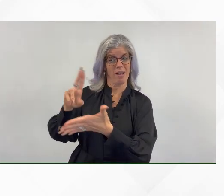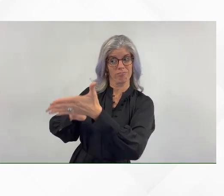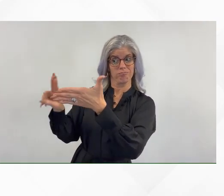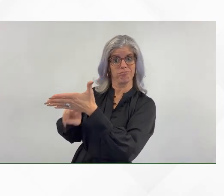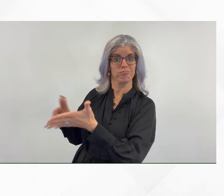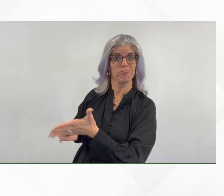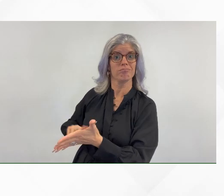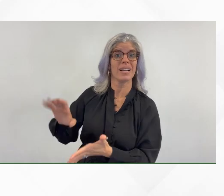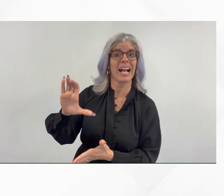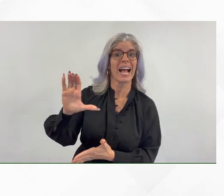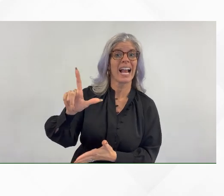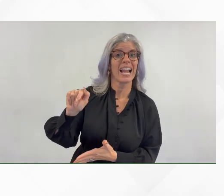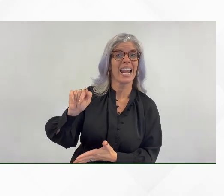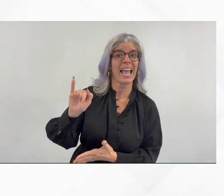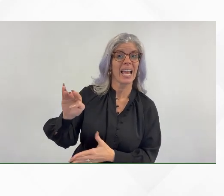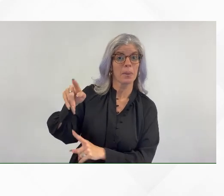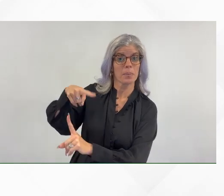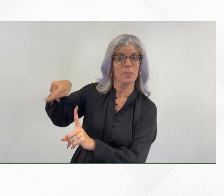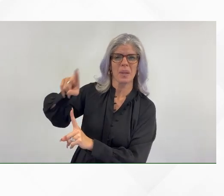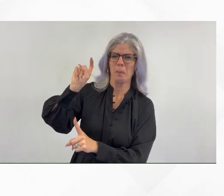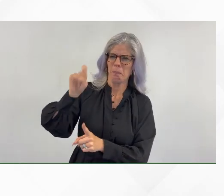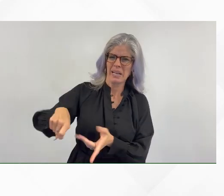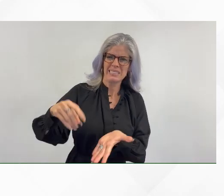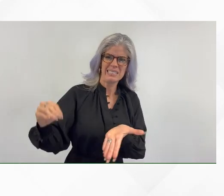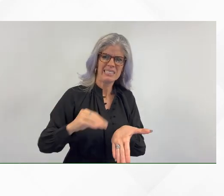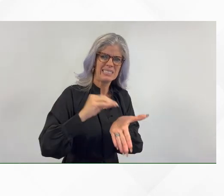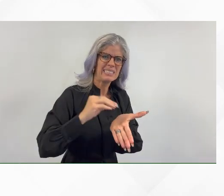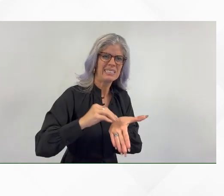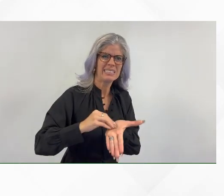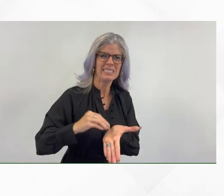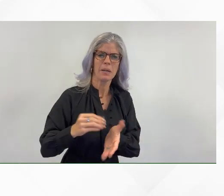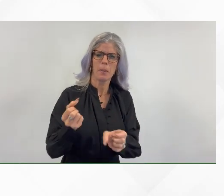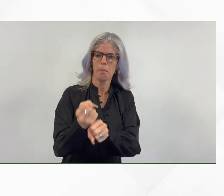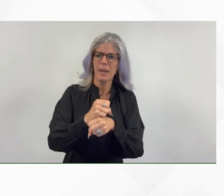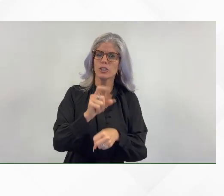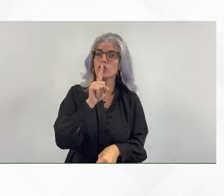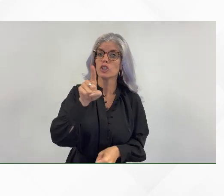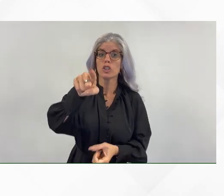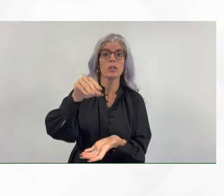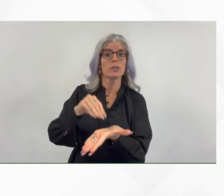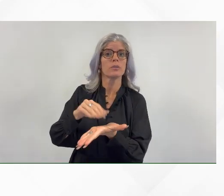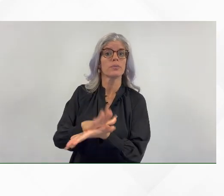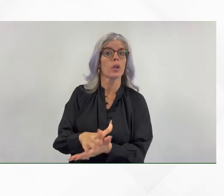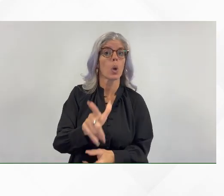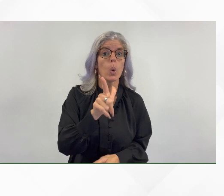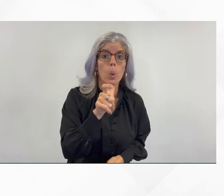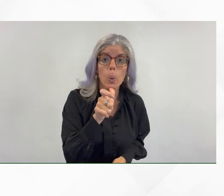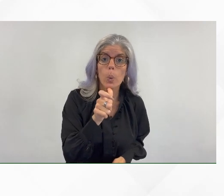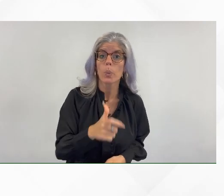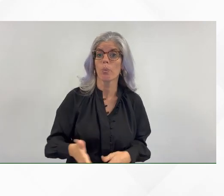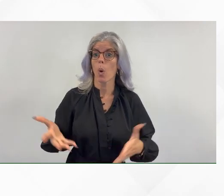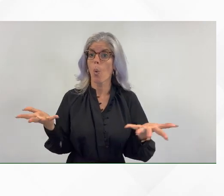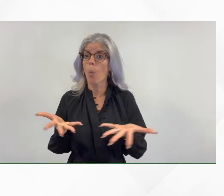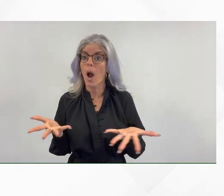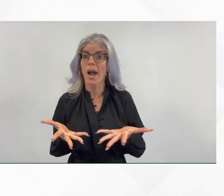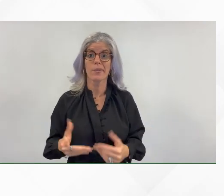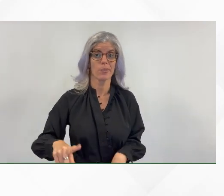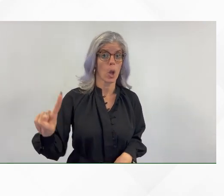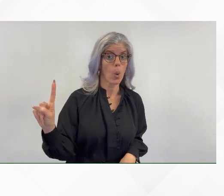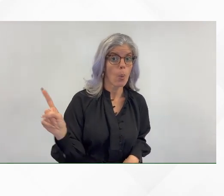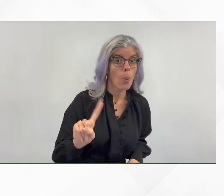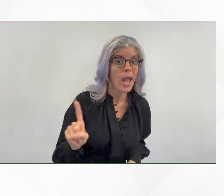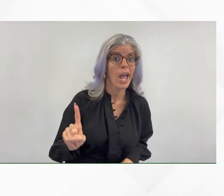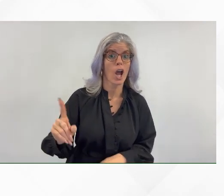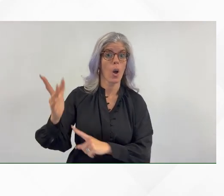name, the days and hours they worked, and for this, please include the time they clocked in and out, and a description of work performed,